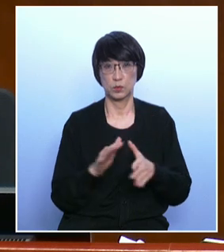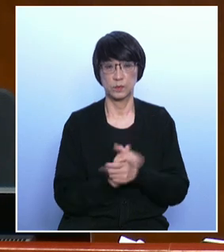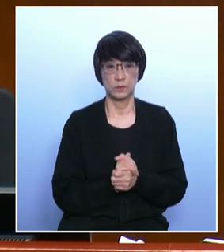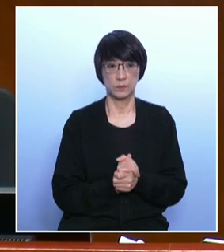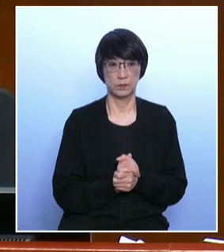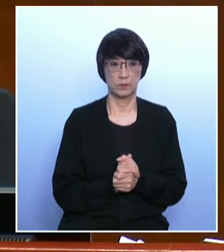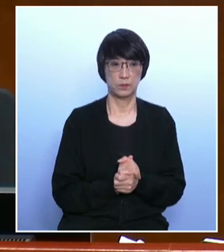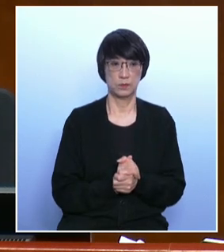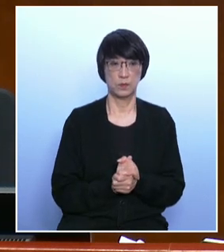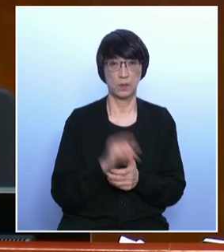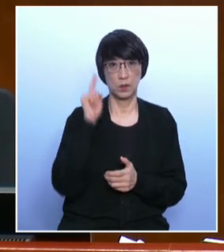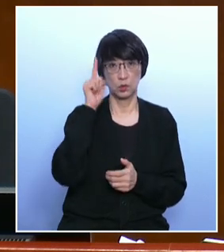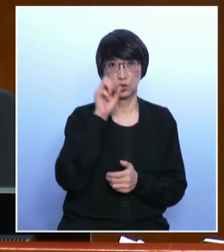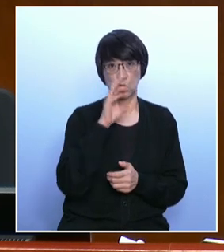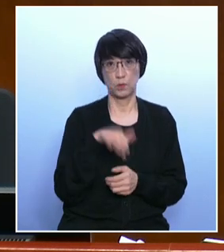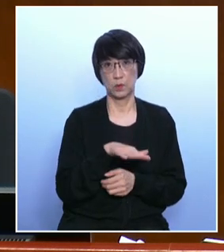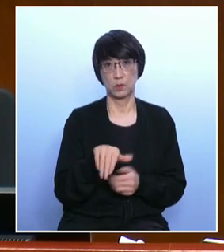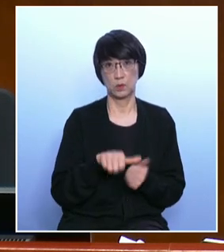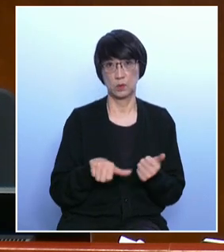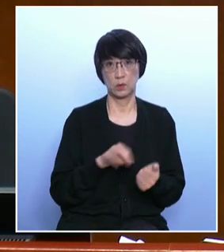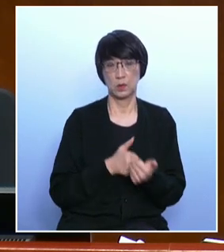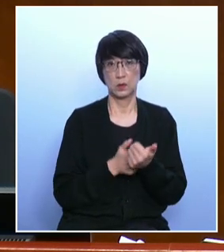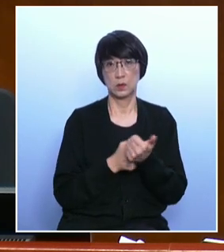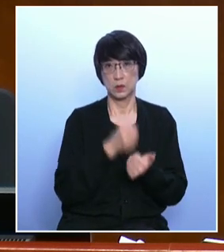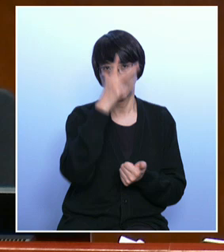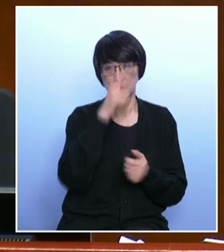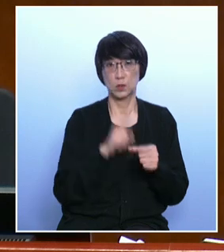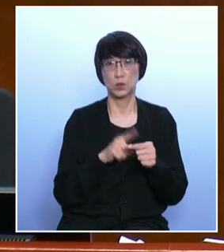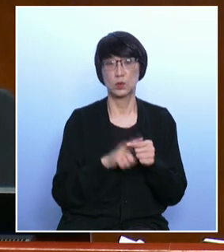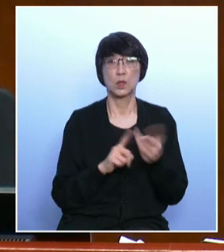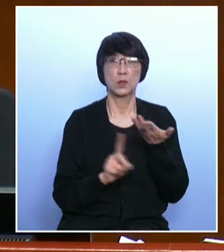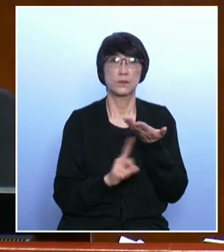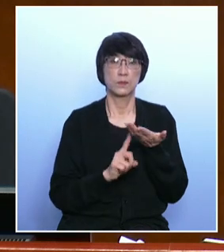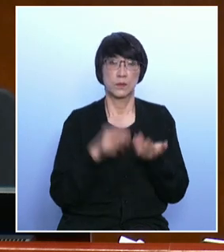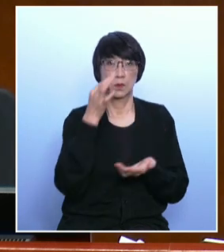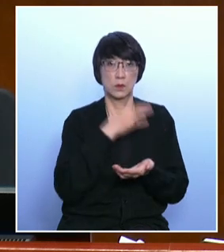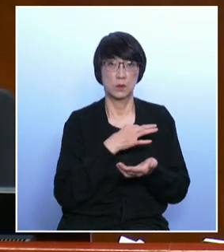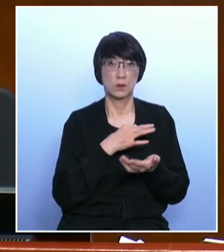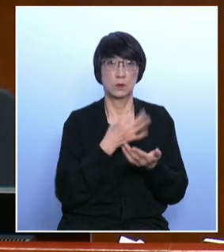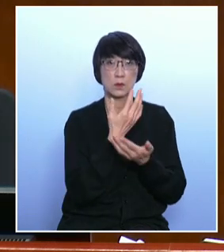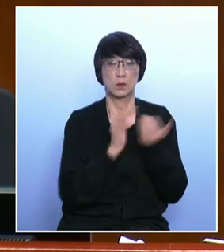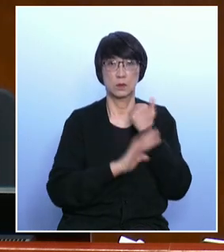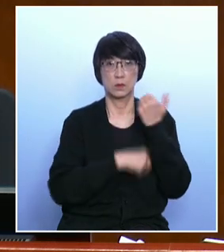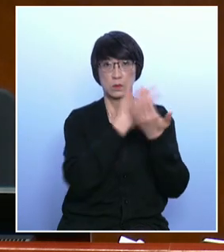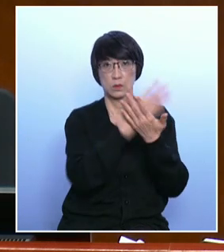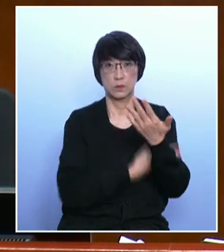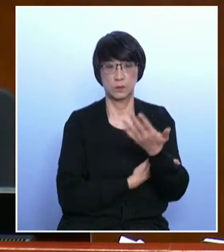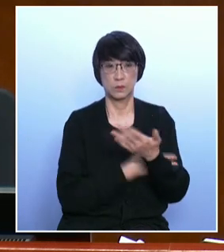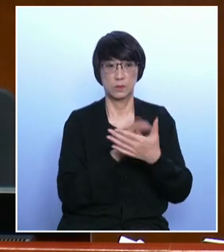two other members pressed the button after 11:35. So I'd like to ask whether members